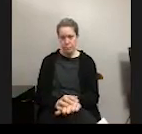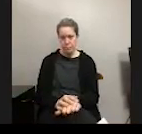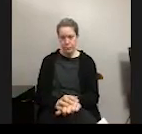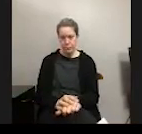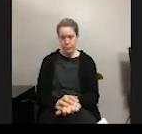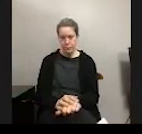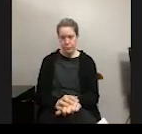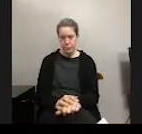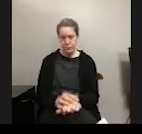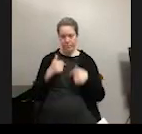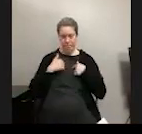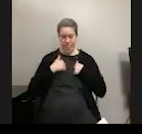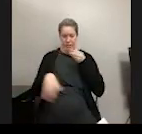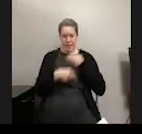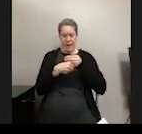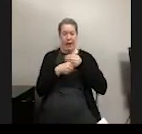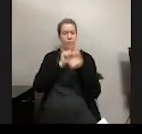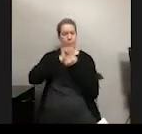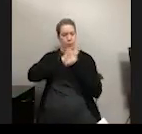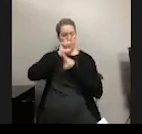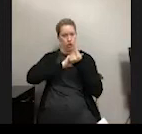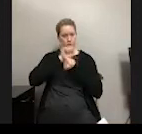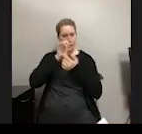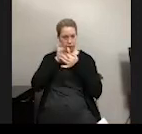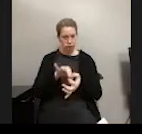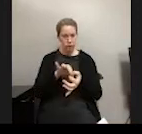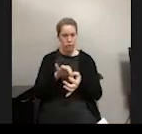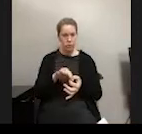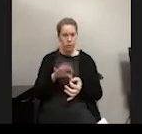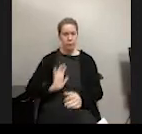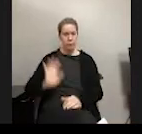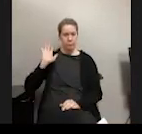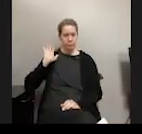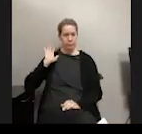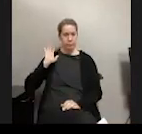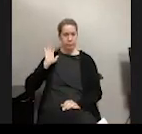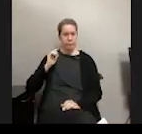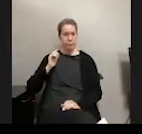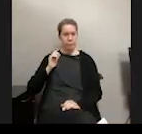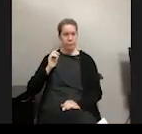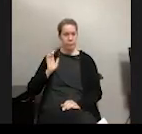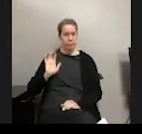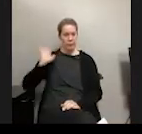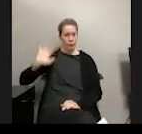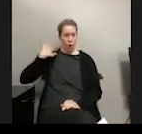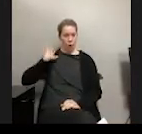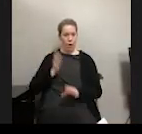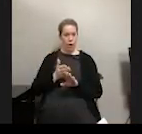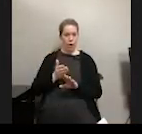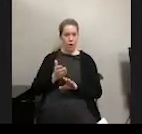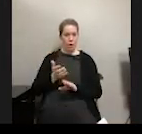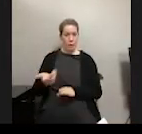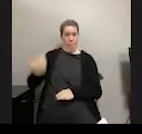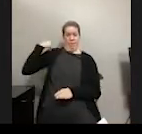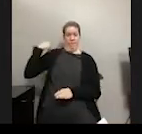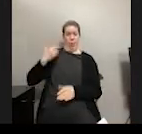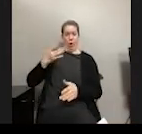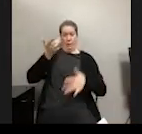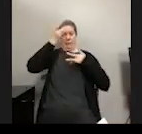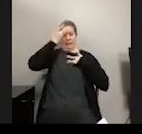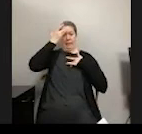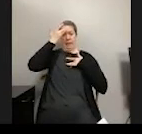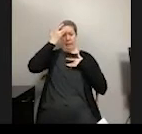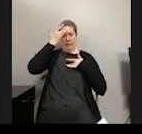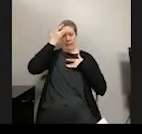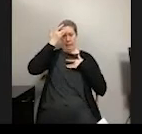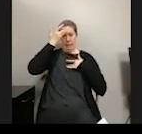I was just going to add with the mentorship, just because actually I was a filmmaker for most of my life before I got sick. I've actually had 30 different interns that I've trained